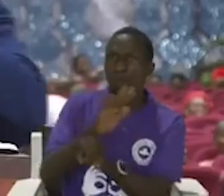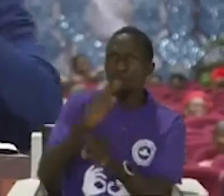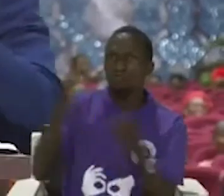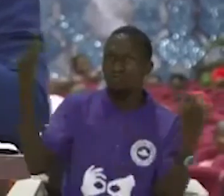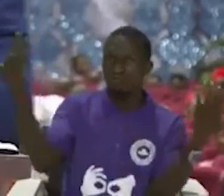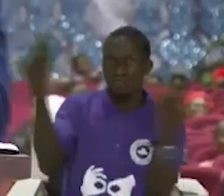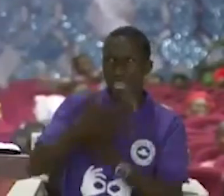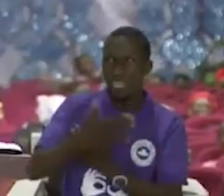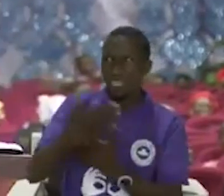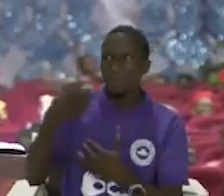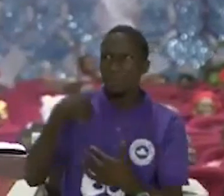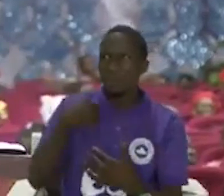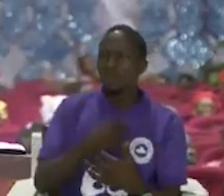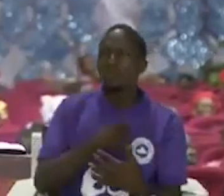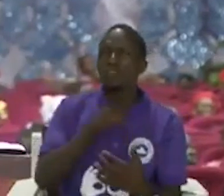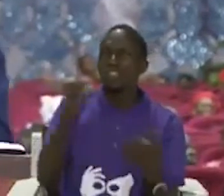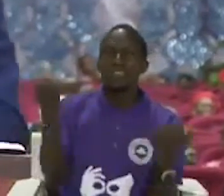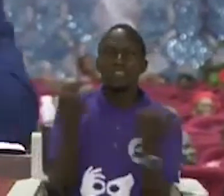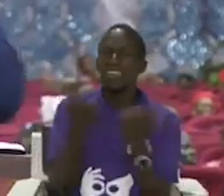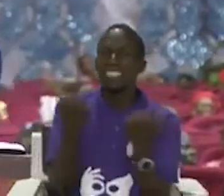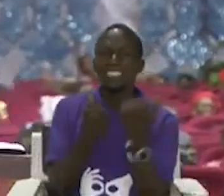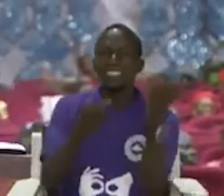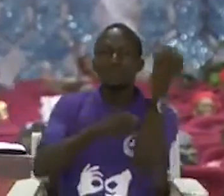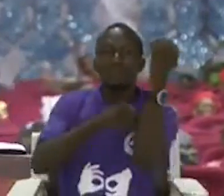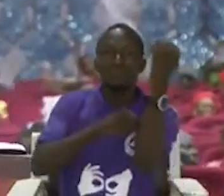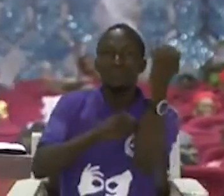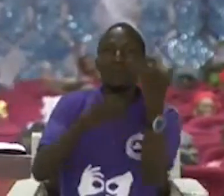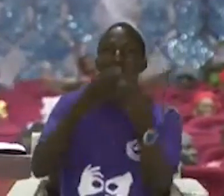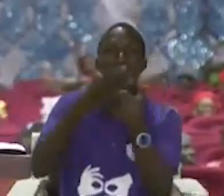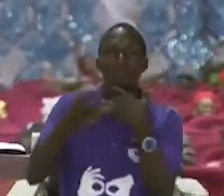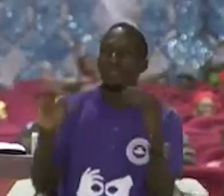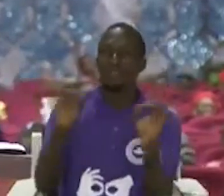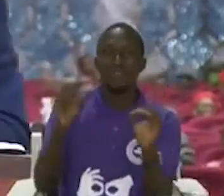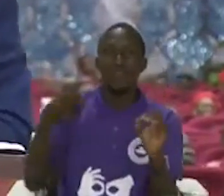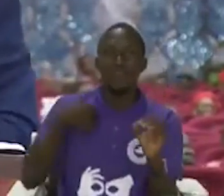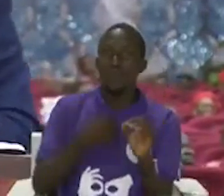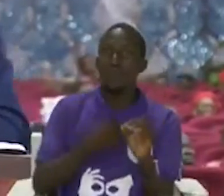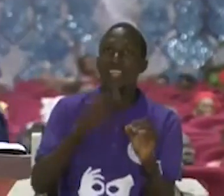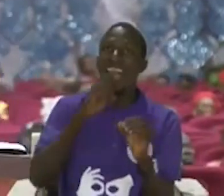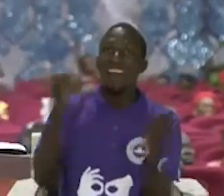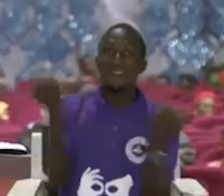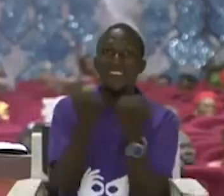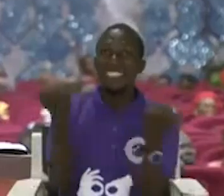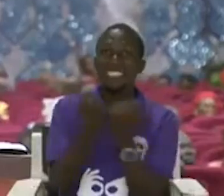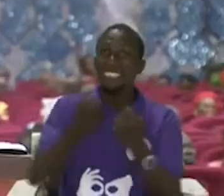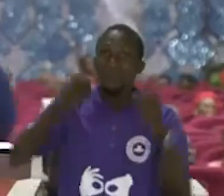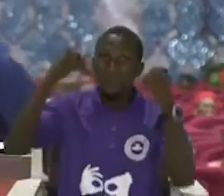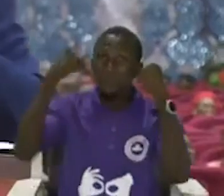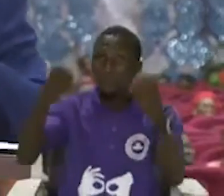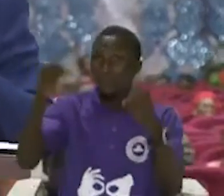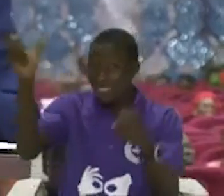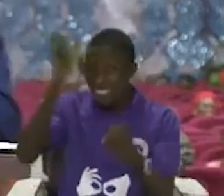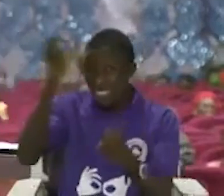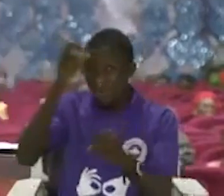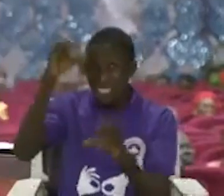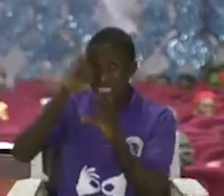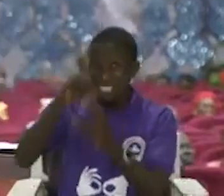We are not fighting against flesh and blood, but principalities and powers of this world. Let me tell you,